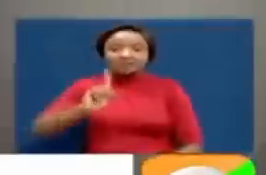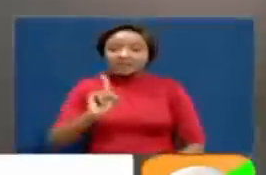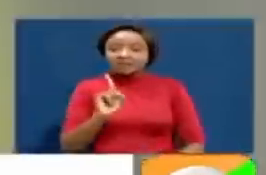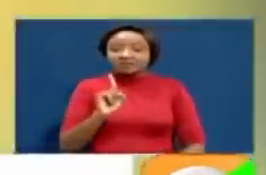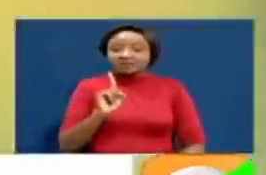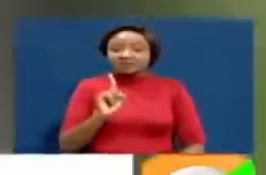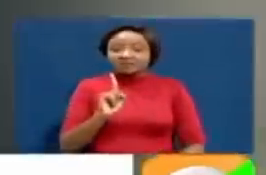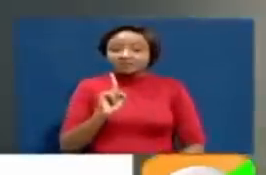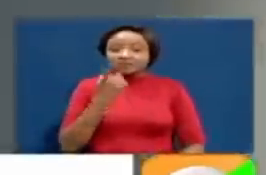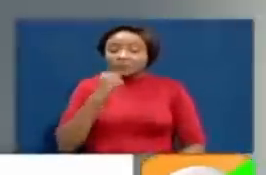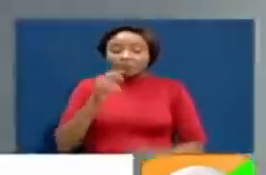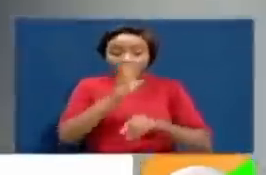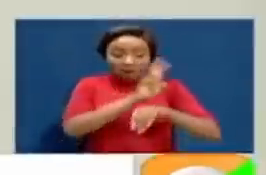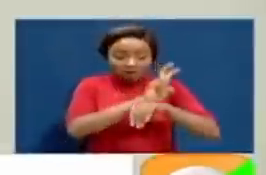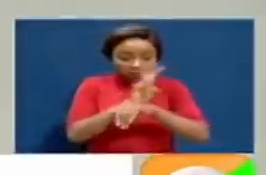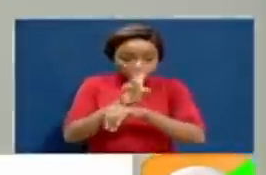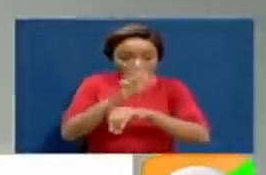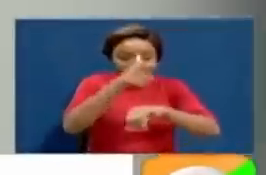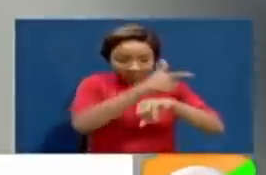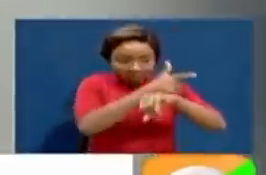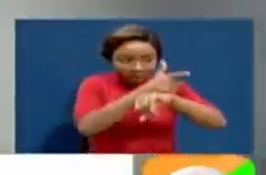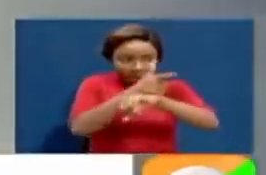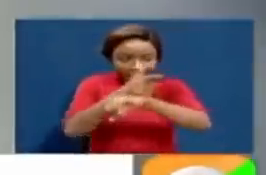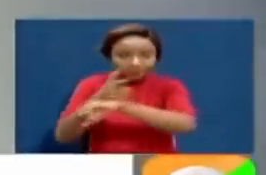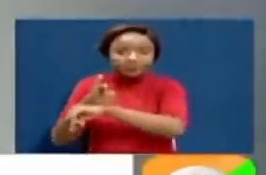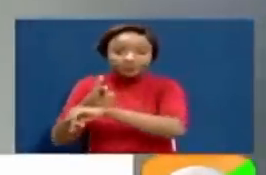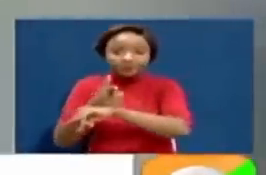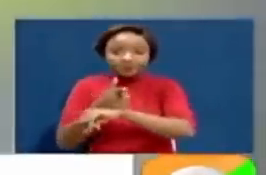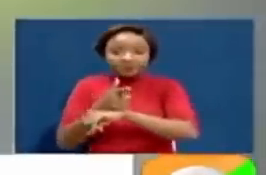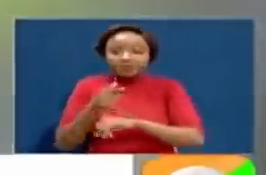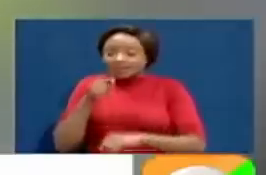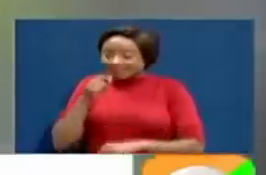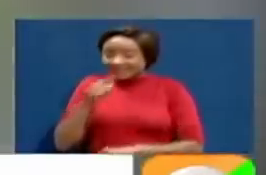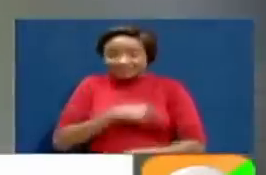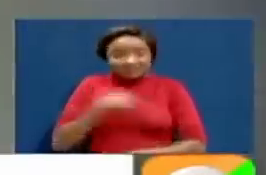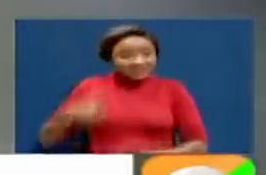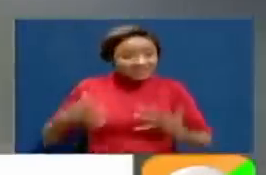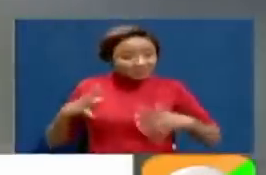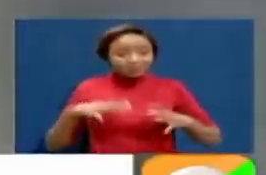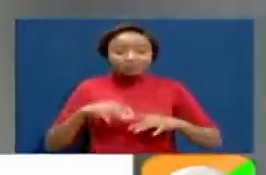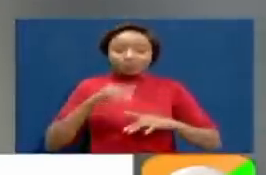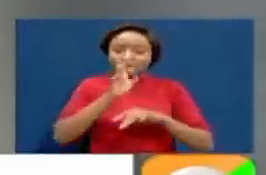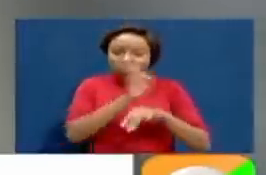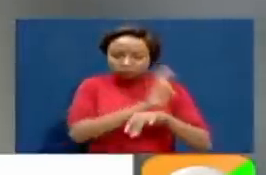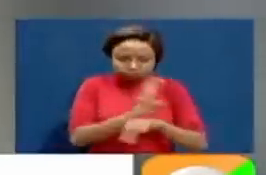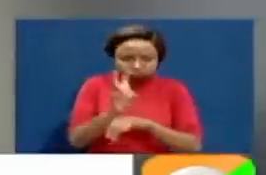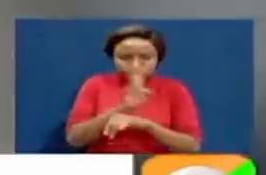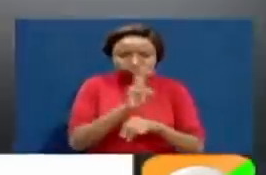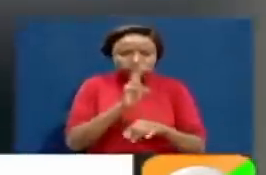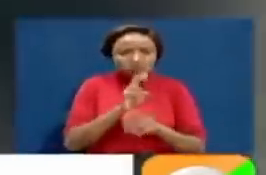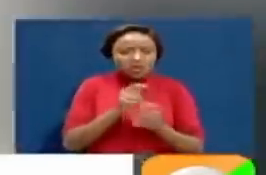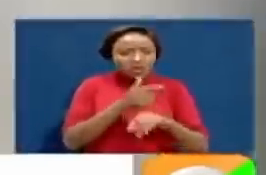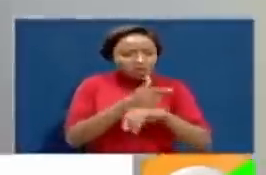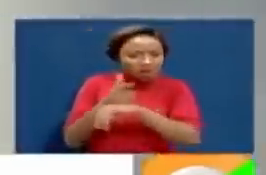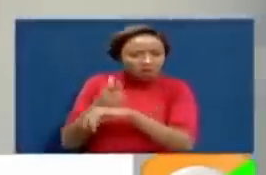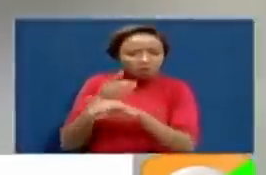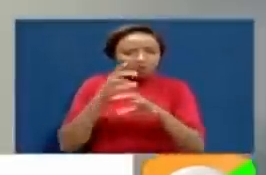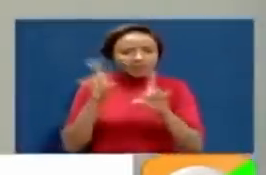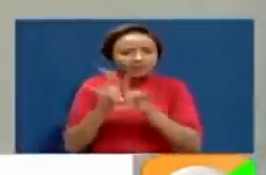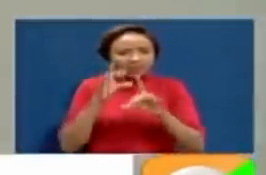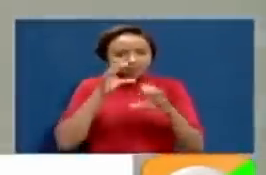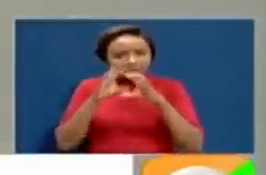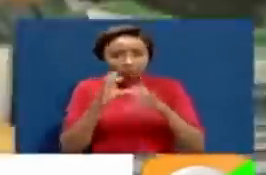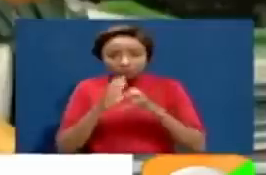of the Chinese aircraft. They stayed recording the video, communicating on the video. As a